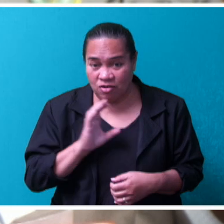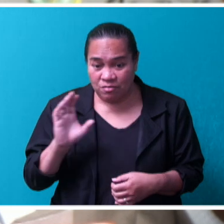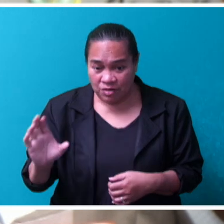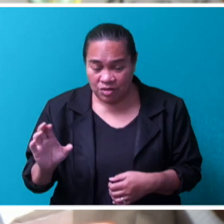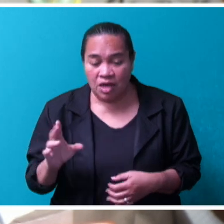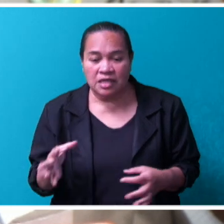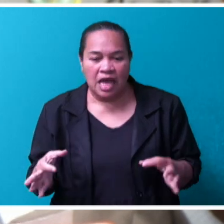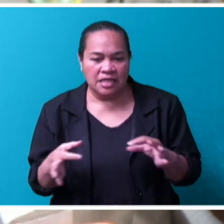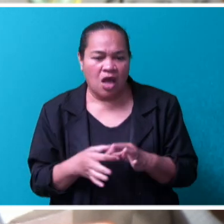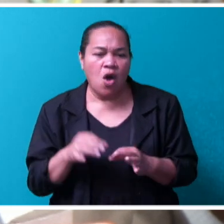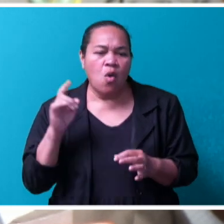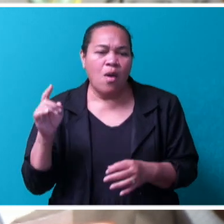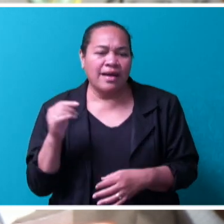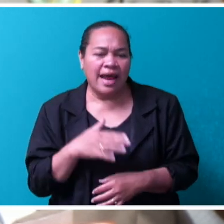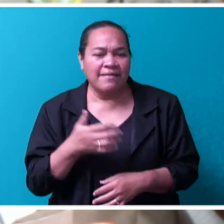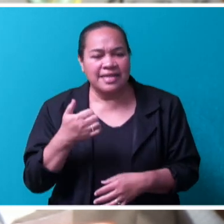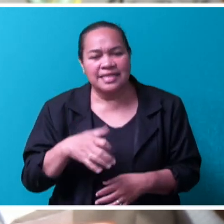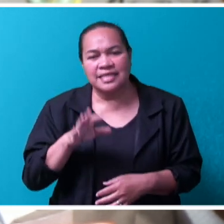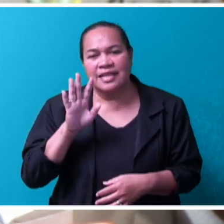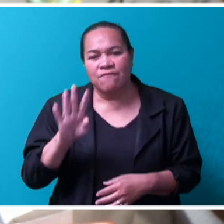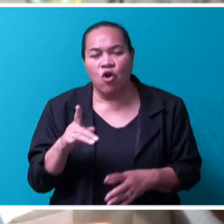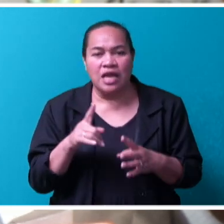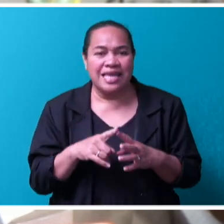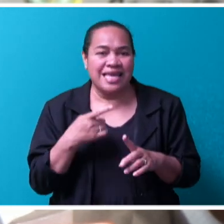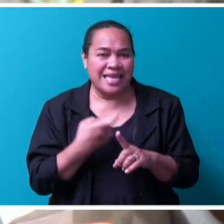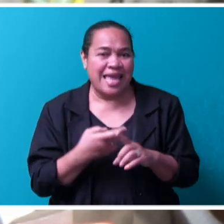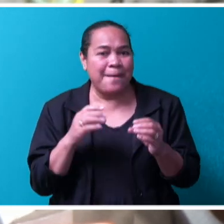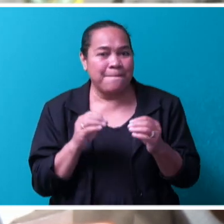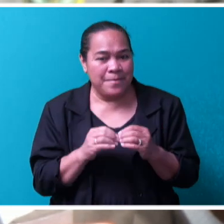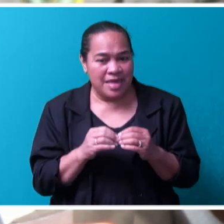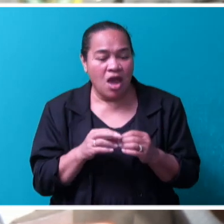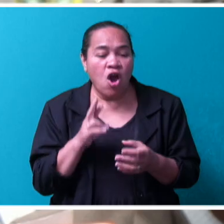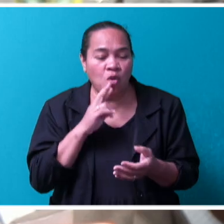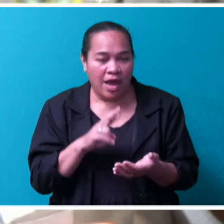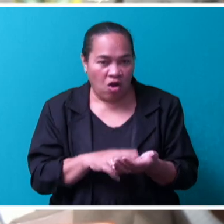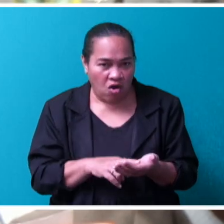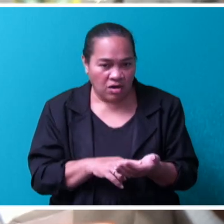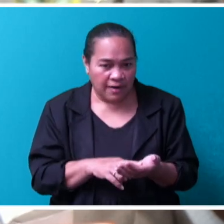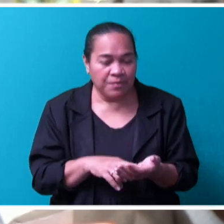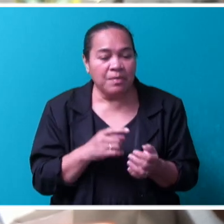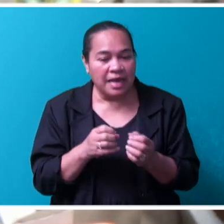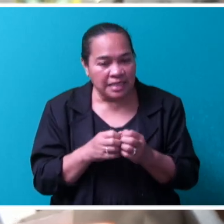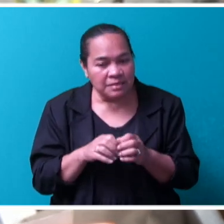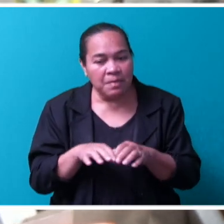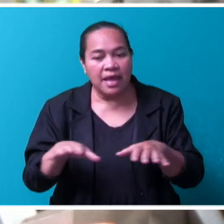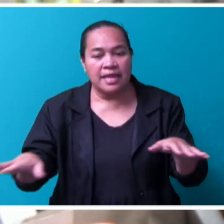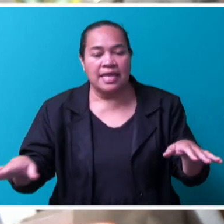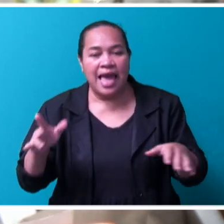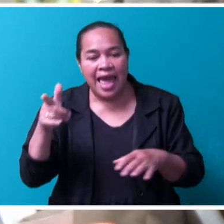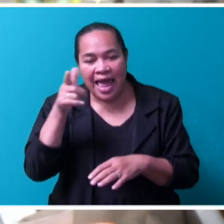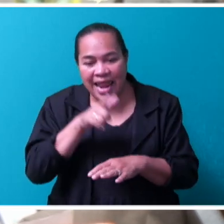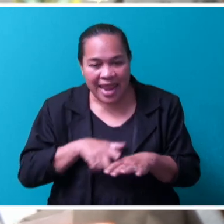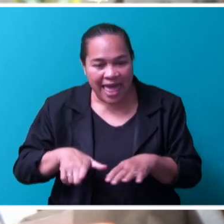digitized 164 VKB records while expanding land survey, village